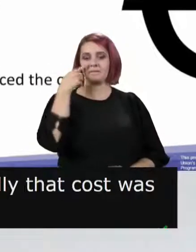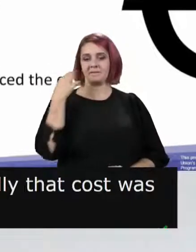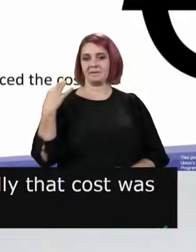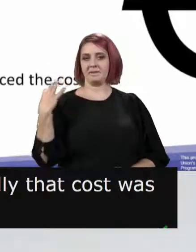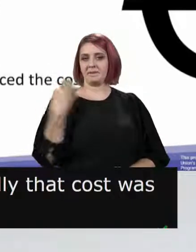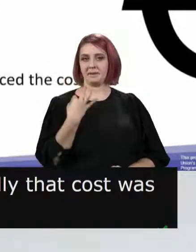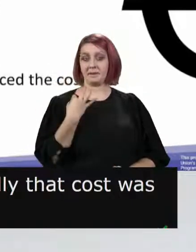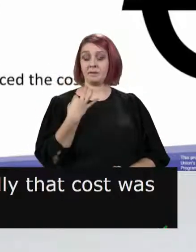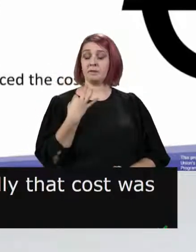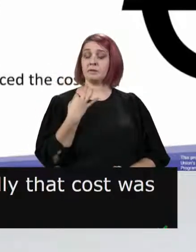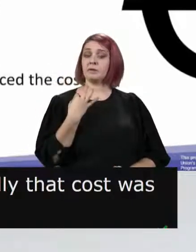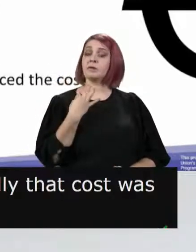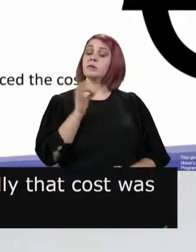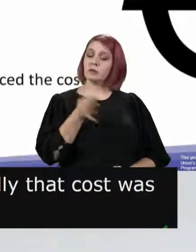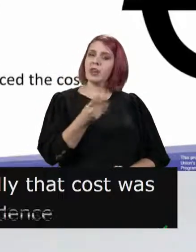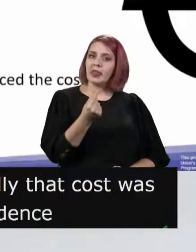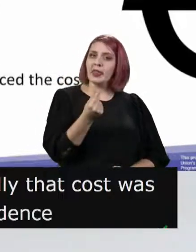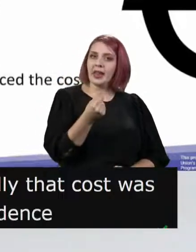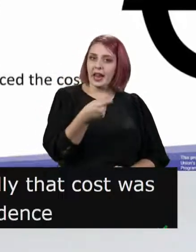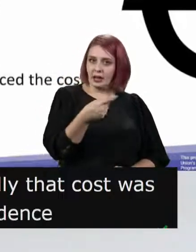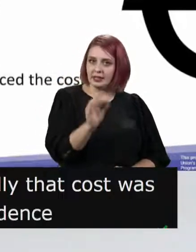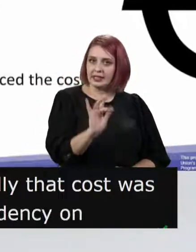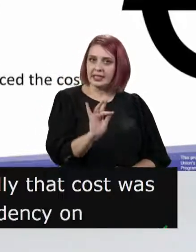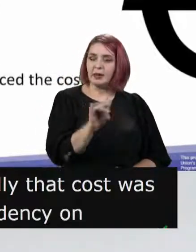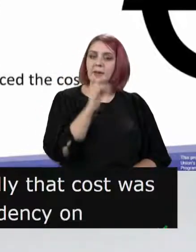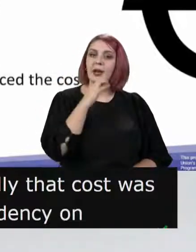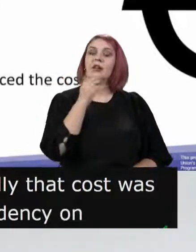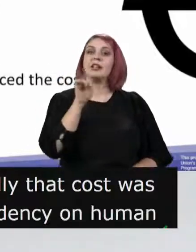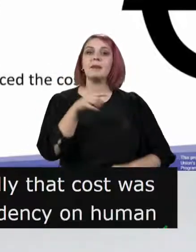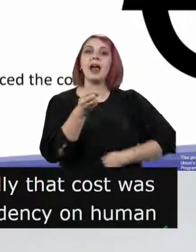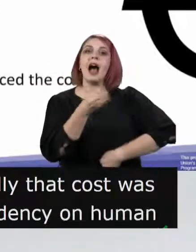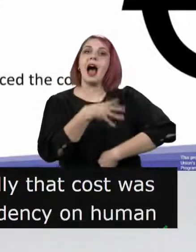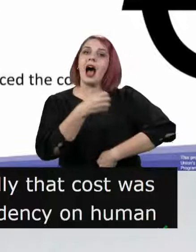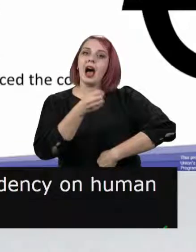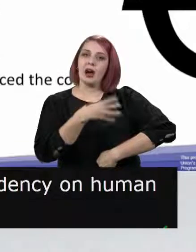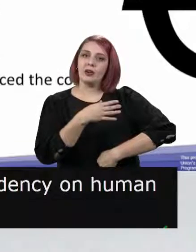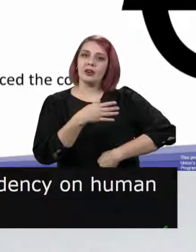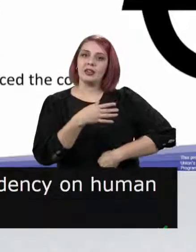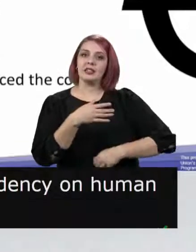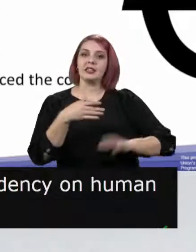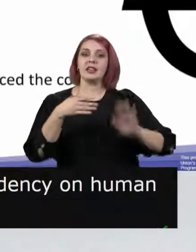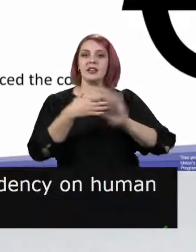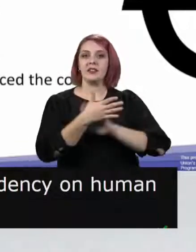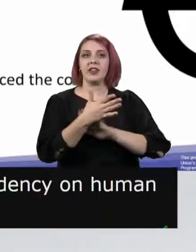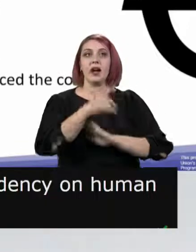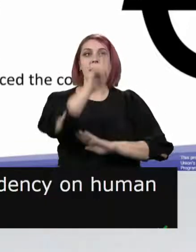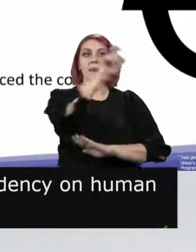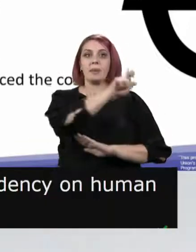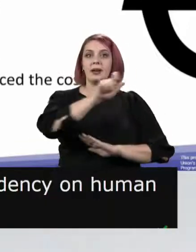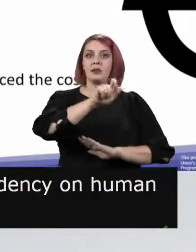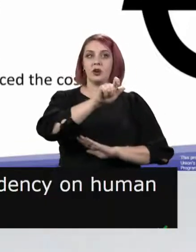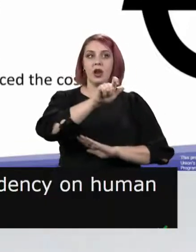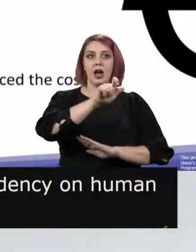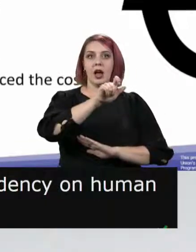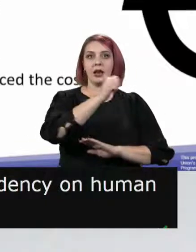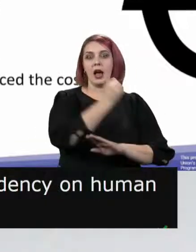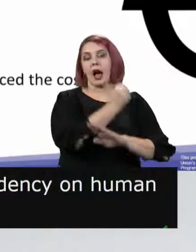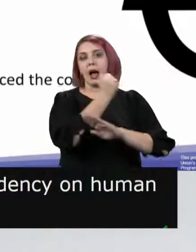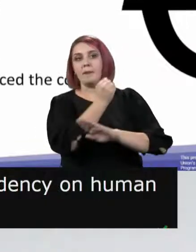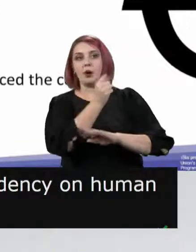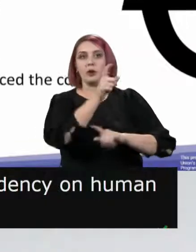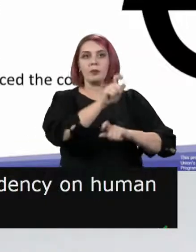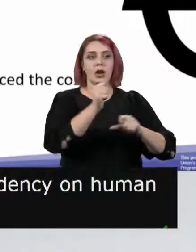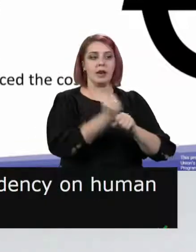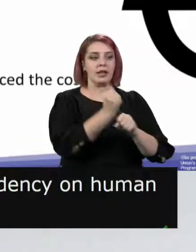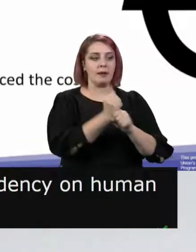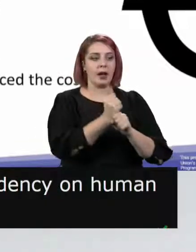less dependency on human labor. The environmental savings were significant.